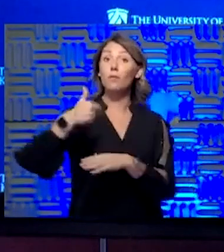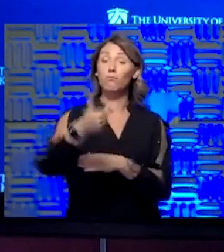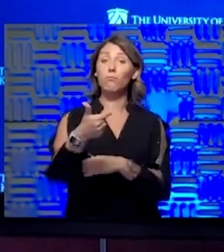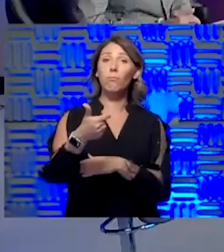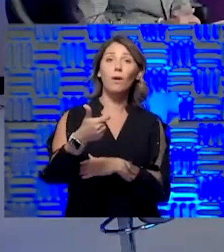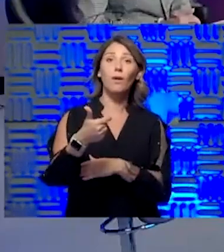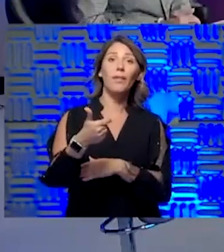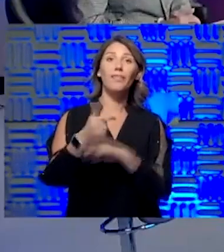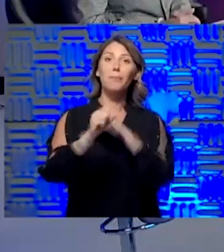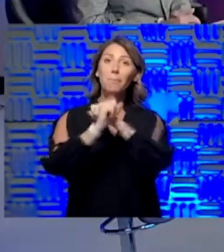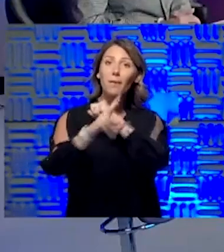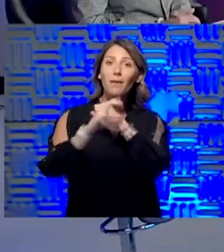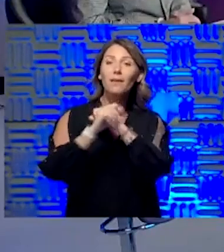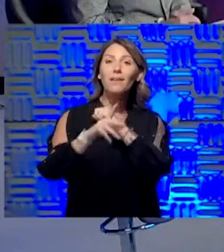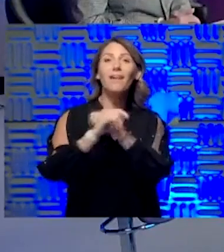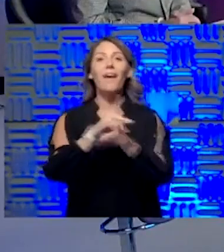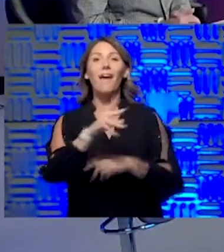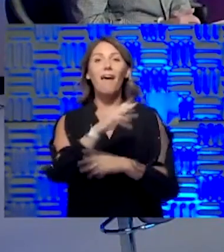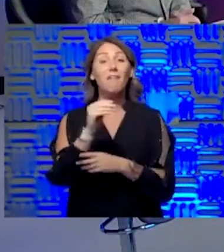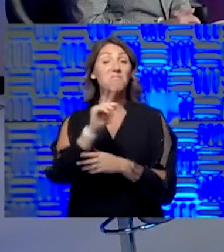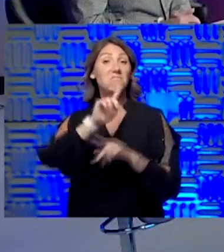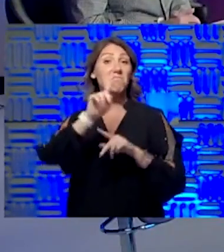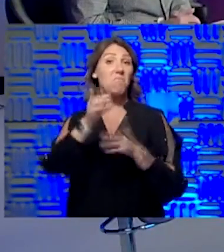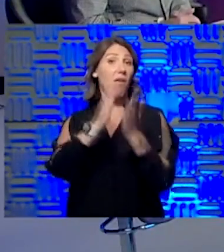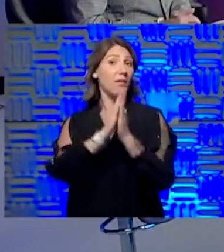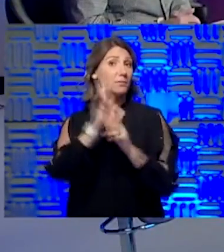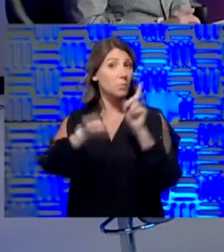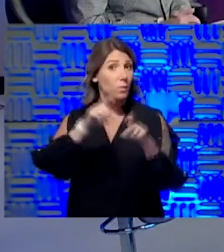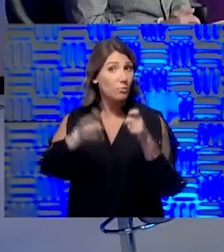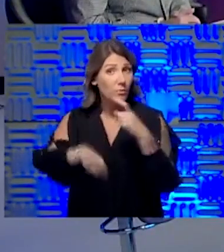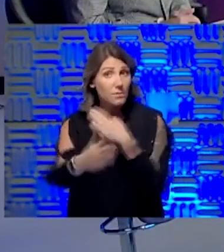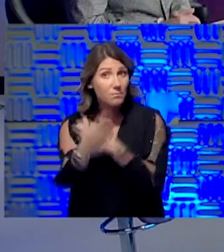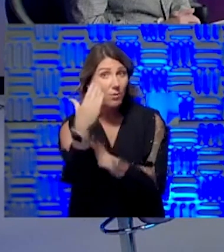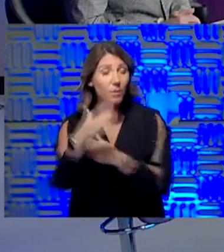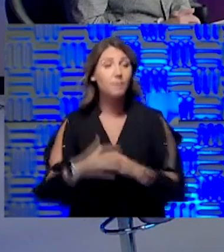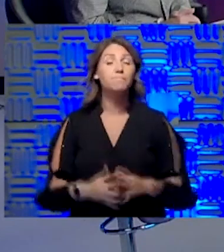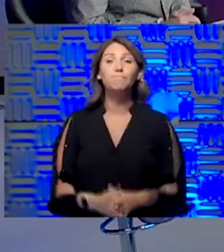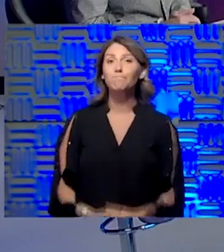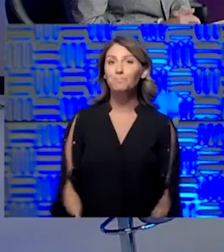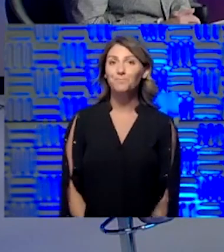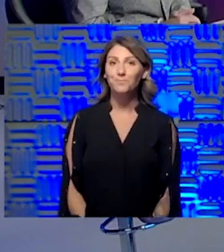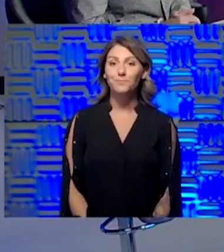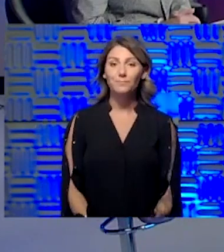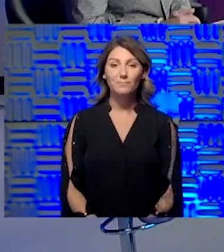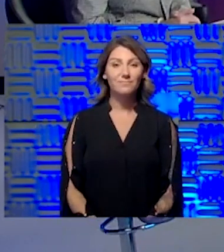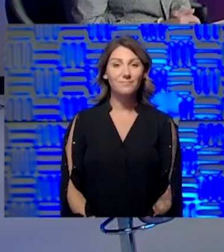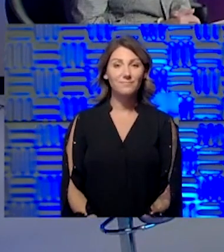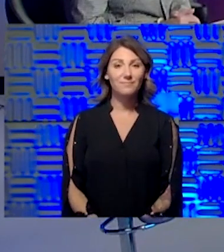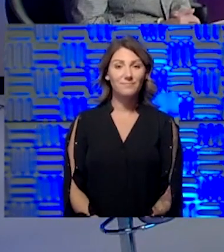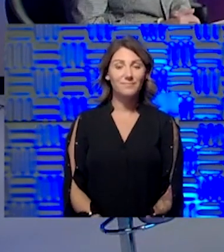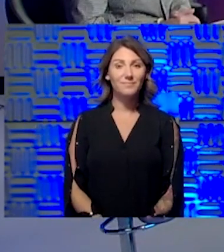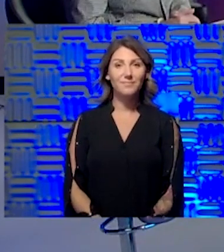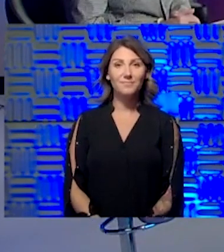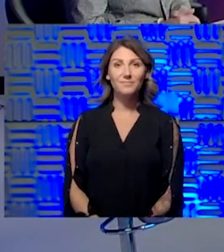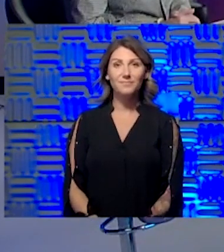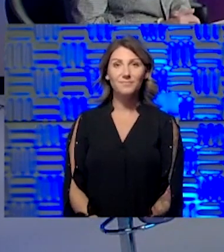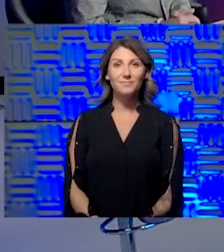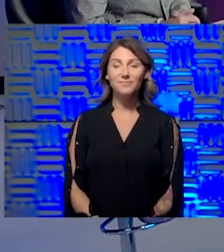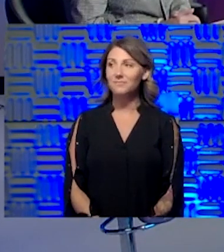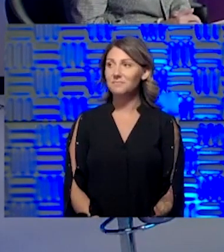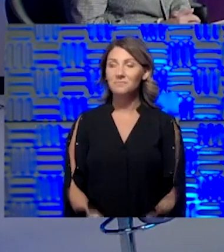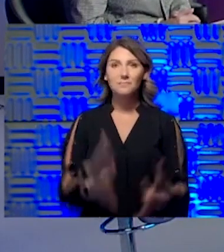home is very much encouraged. But we think that it's really important to take this in a phased approach. And we're in a really, even though things are opening,